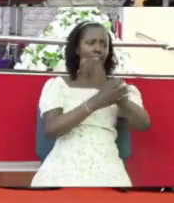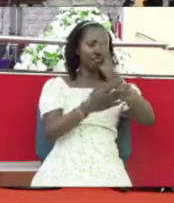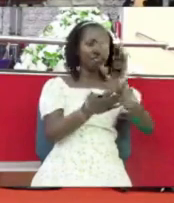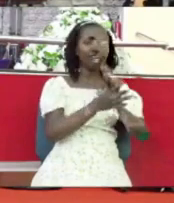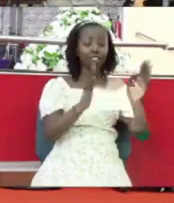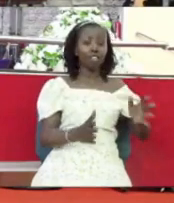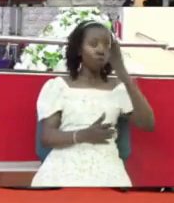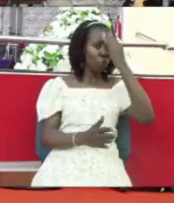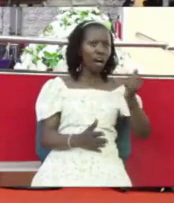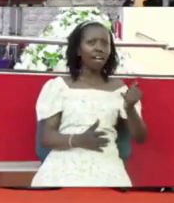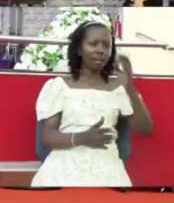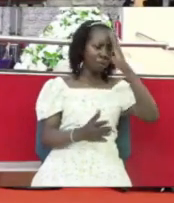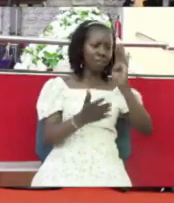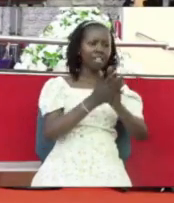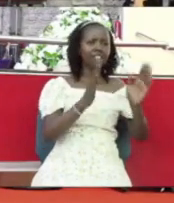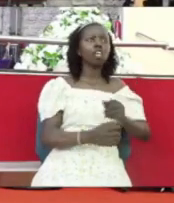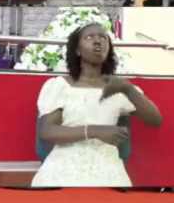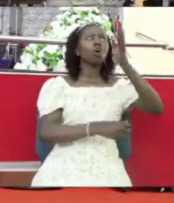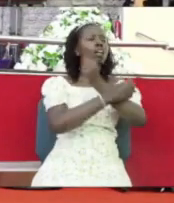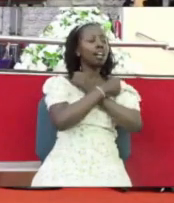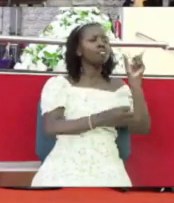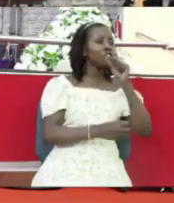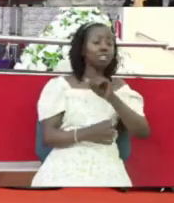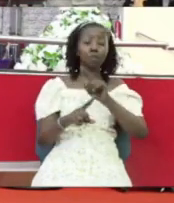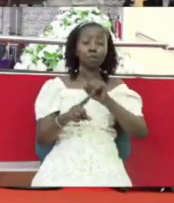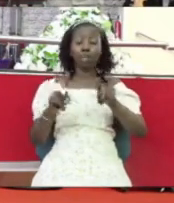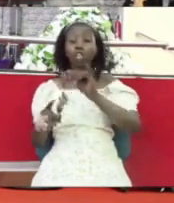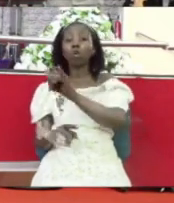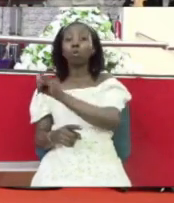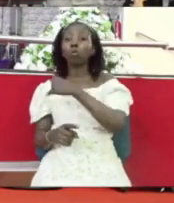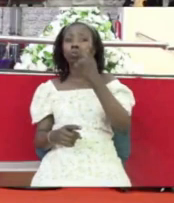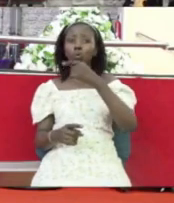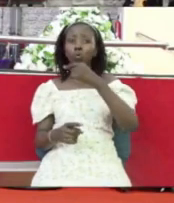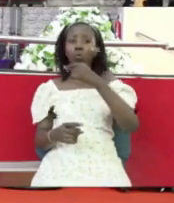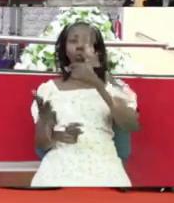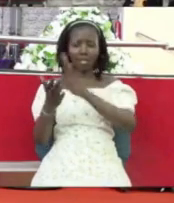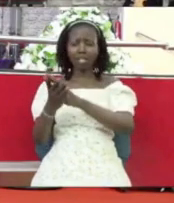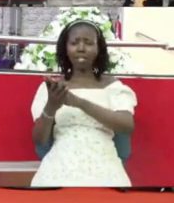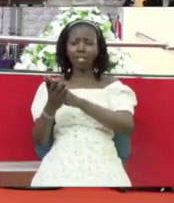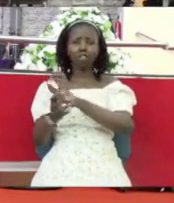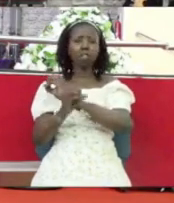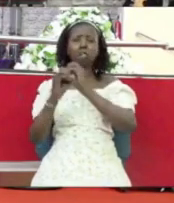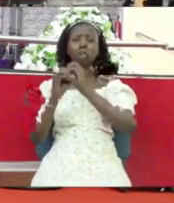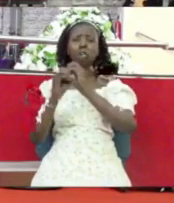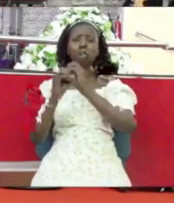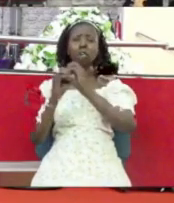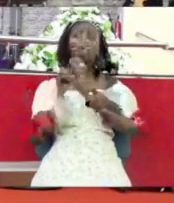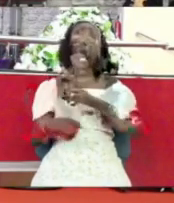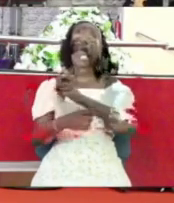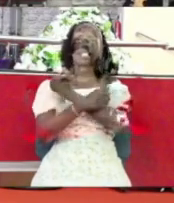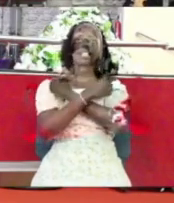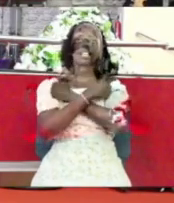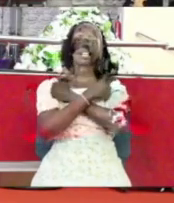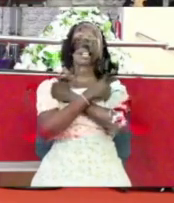Mungu. The unbelievers. Wale ambao hawajaamini. Those are the ones that we need to love. Hao ndio tunastahili tukawapende zaidi. Those are the people that we need to invite to church. Hao ndio